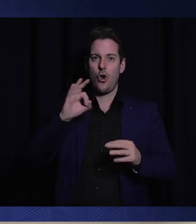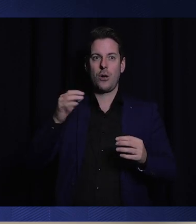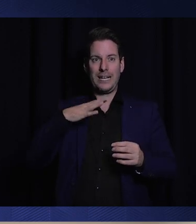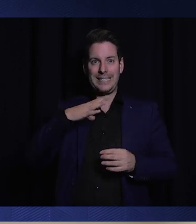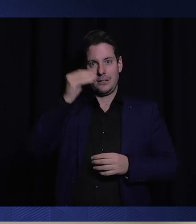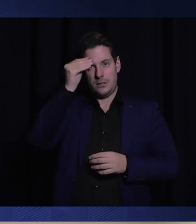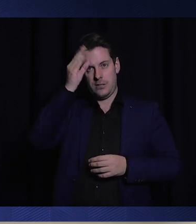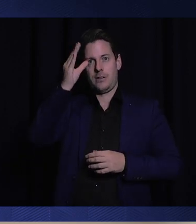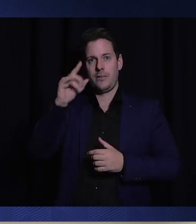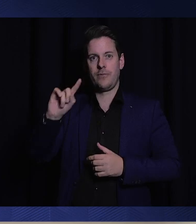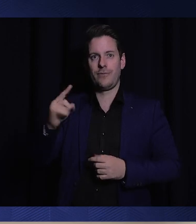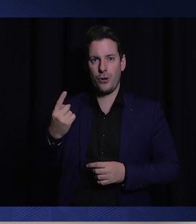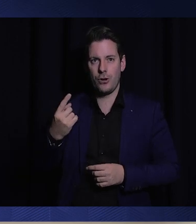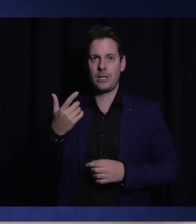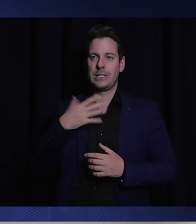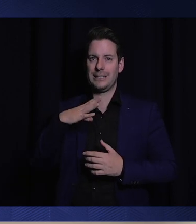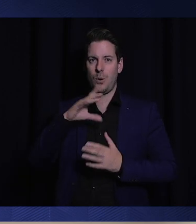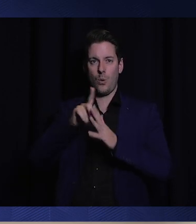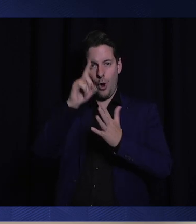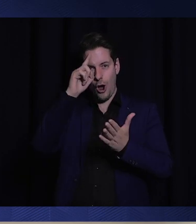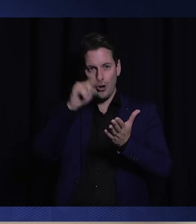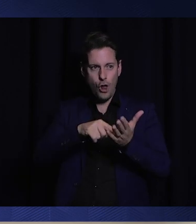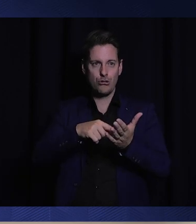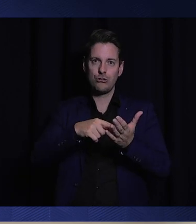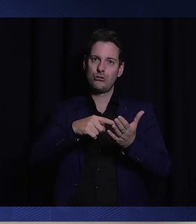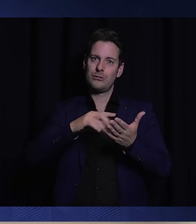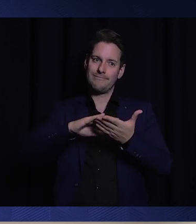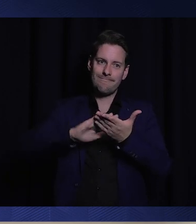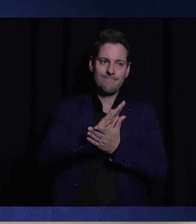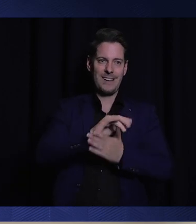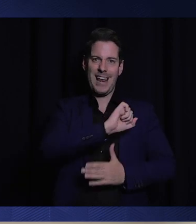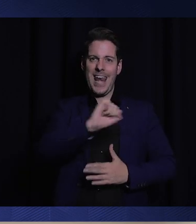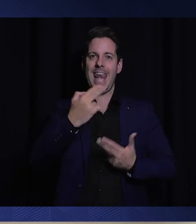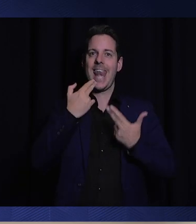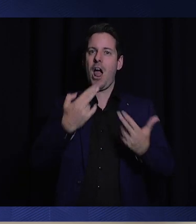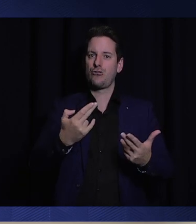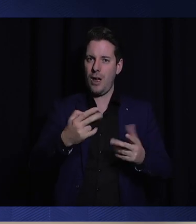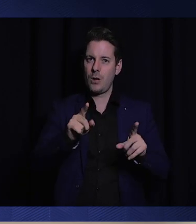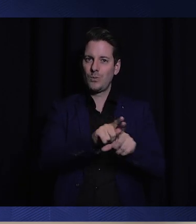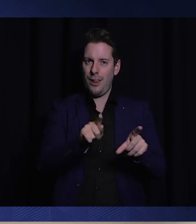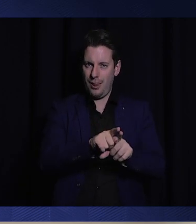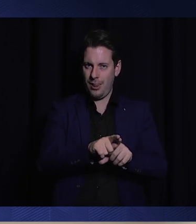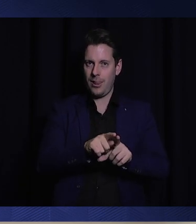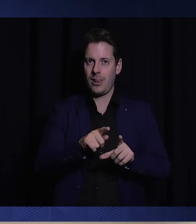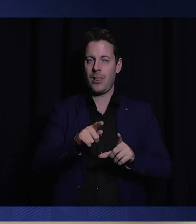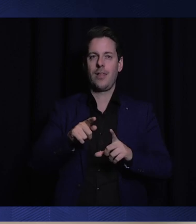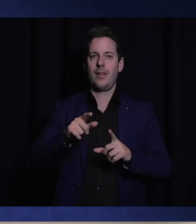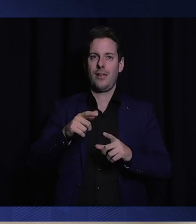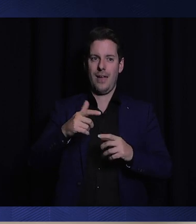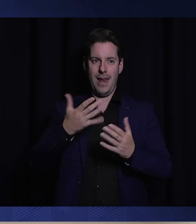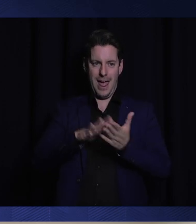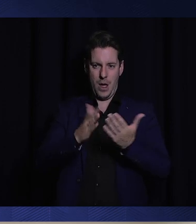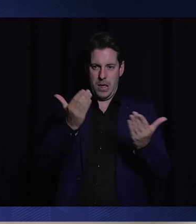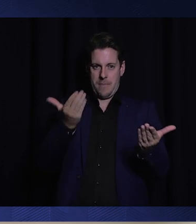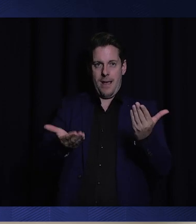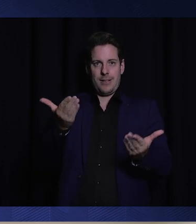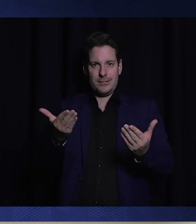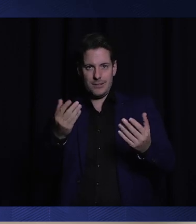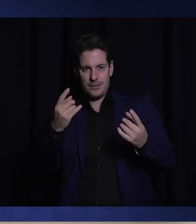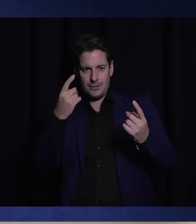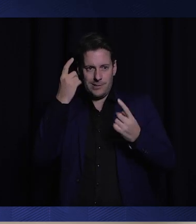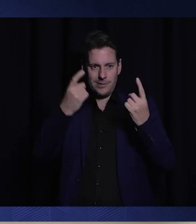to territories, neighboring communities, or even those downstream. And this is something that we will have to take, and I think a lot of the